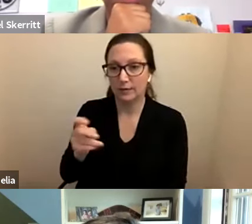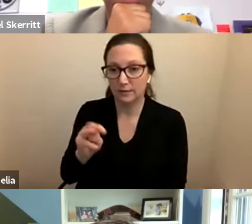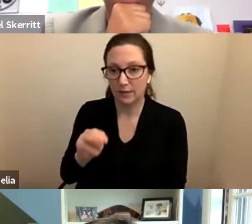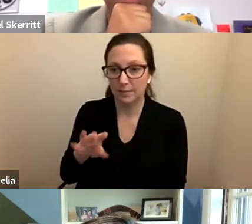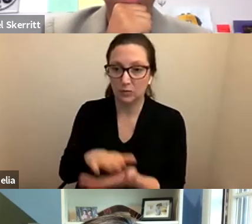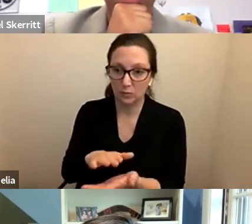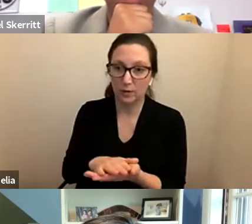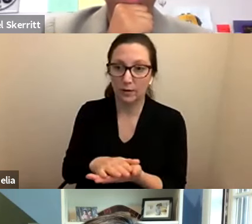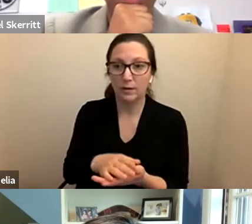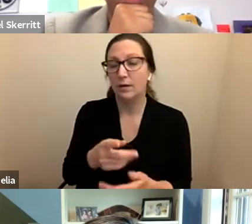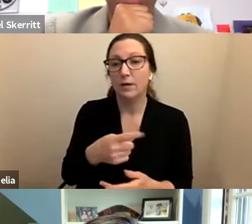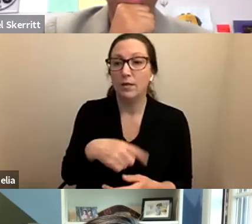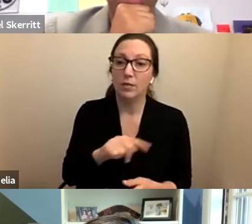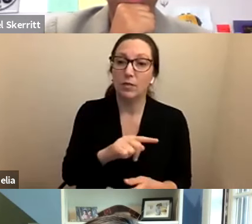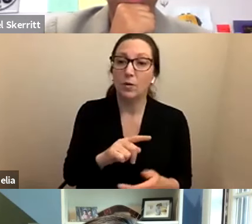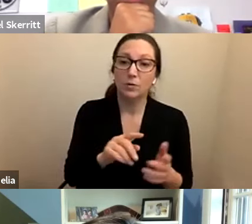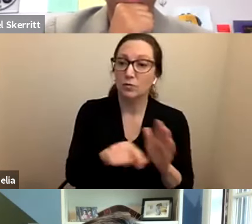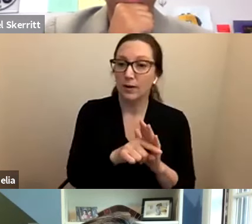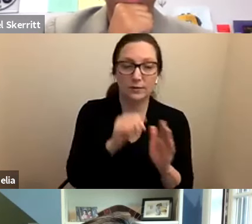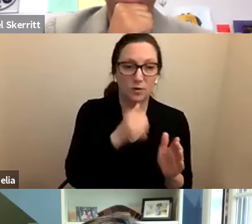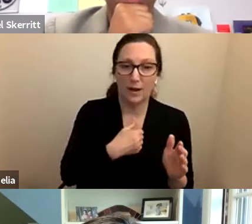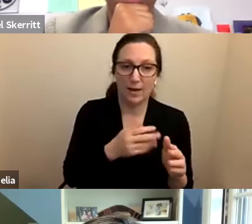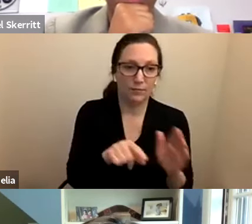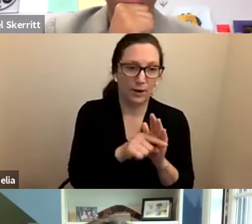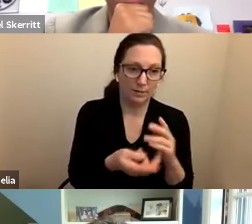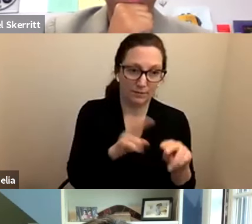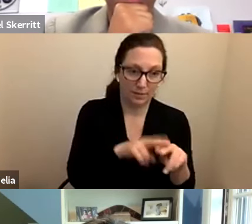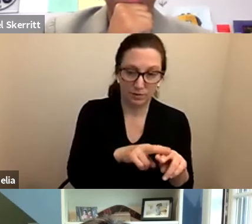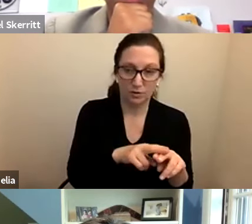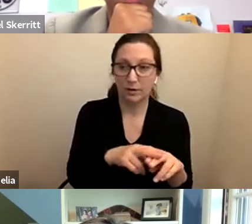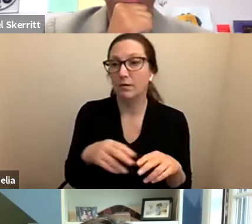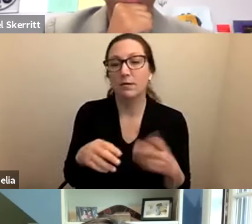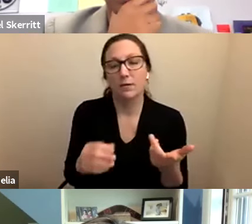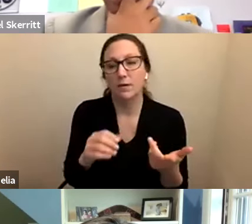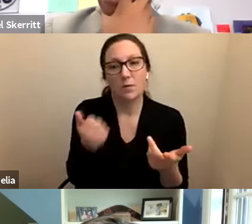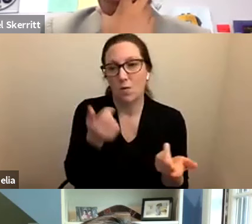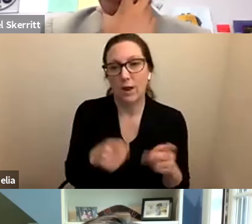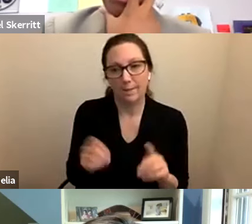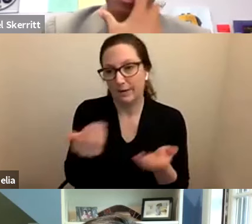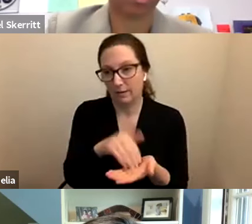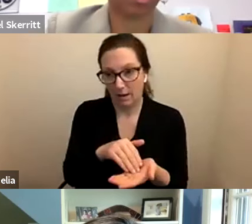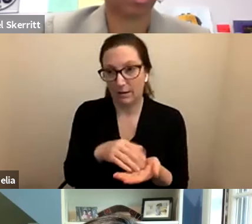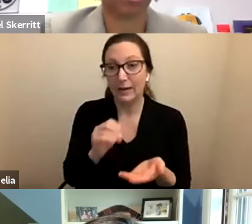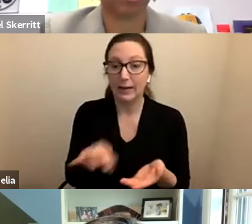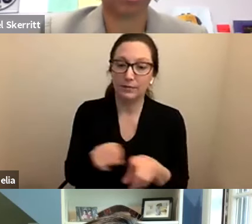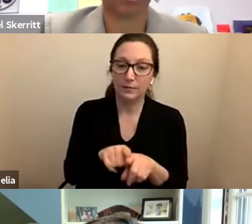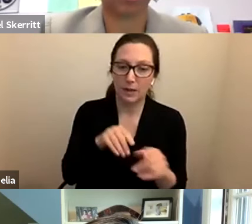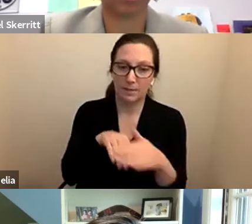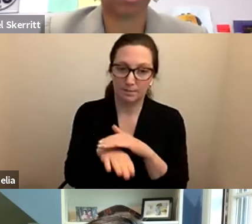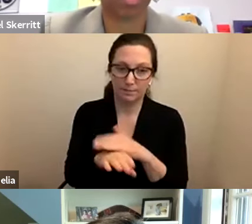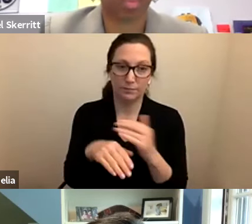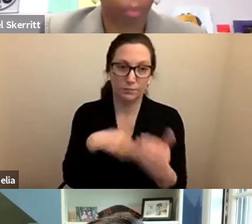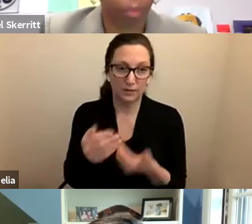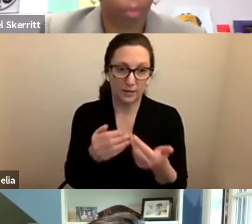were free of the grade inflation pressure that would have otherwise existed. This will not be the case moving forward if the same admission process is